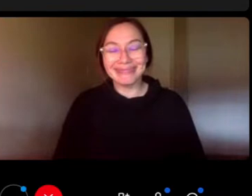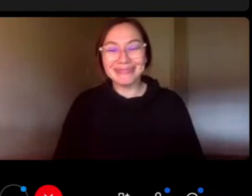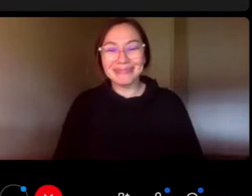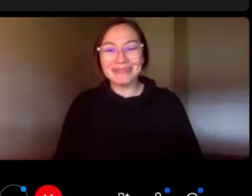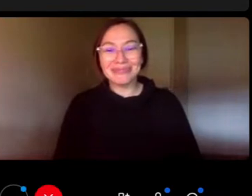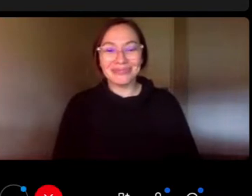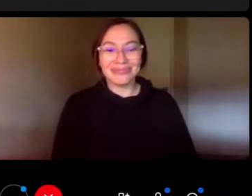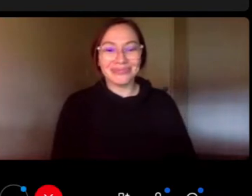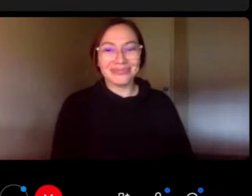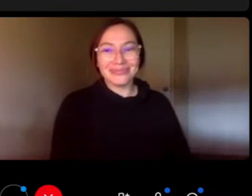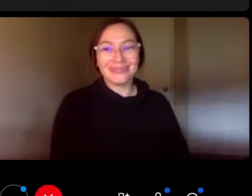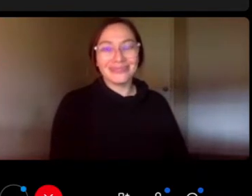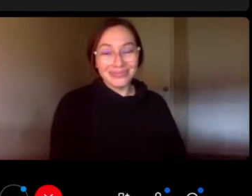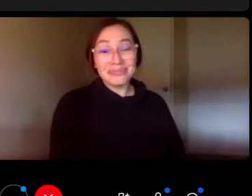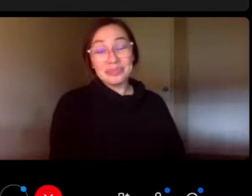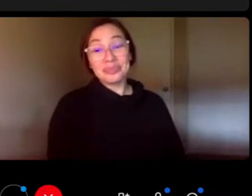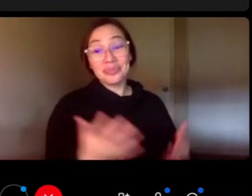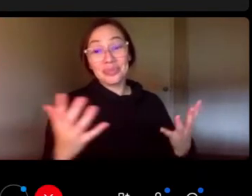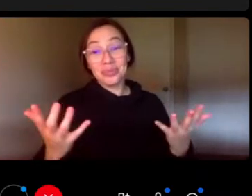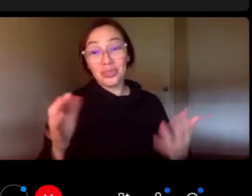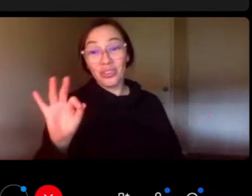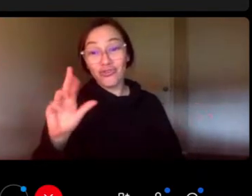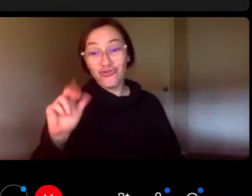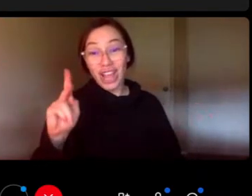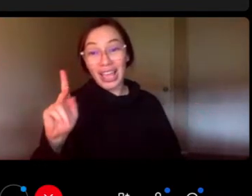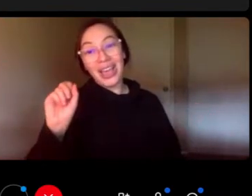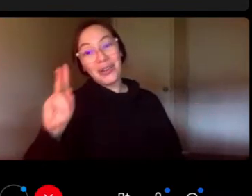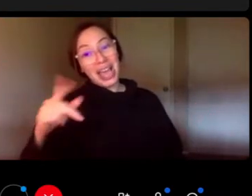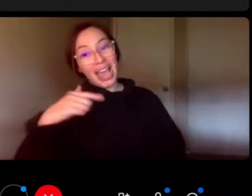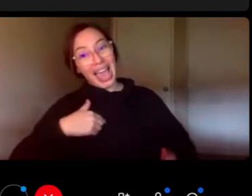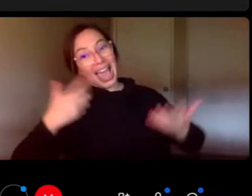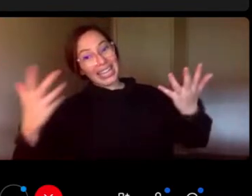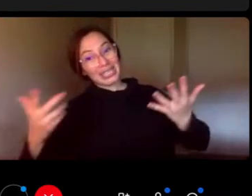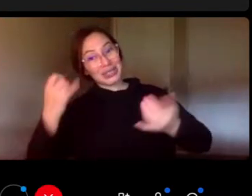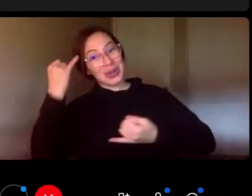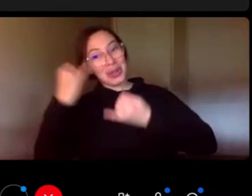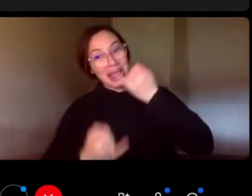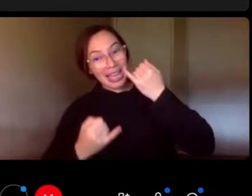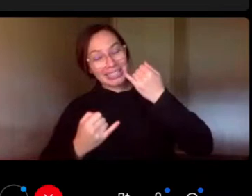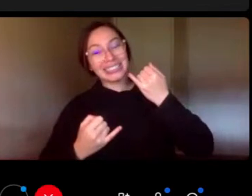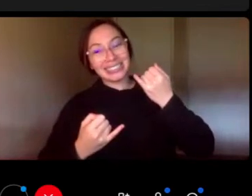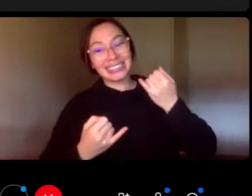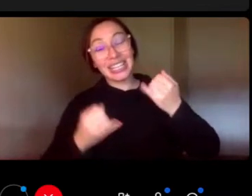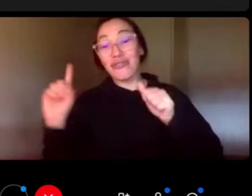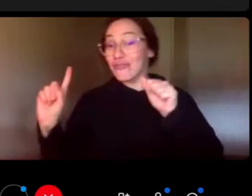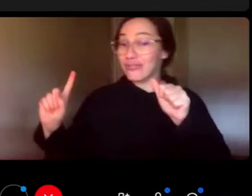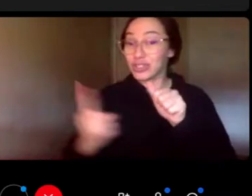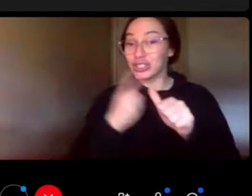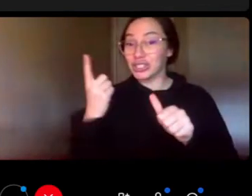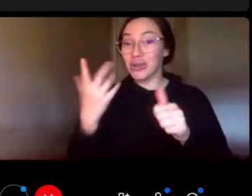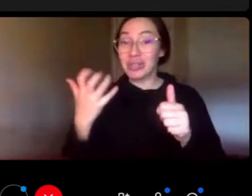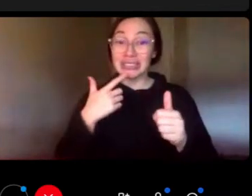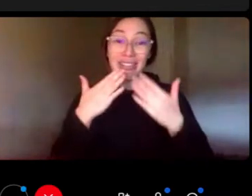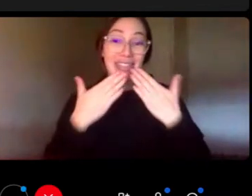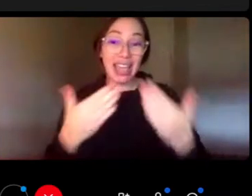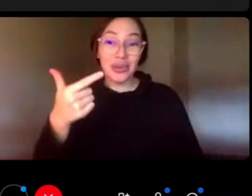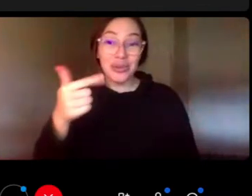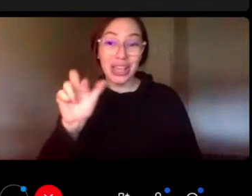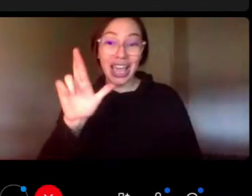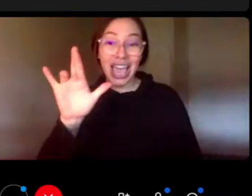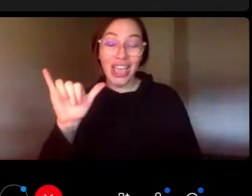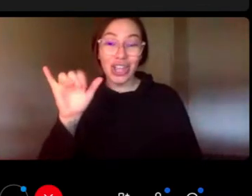Frank. Okay, I get to go last. First of all, I wanted to say thank you, Gary, for